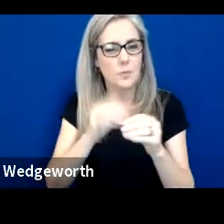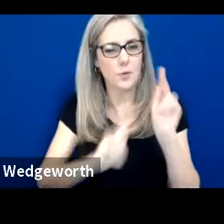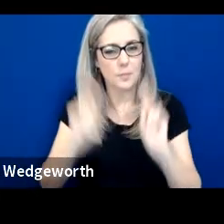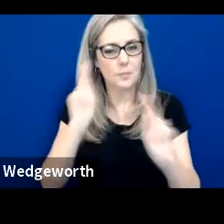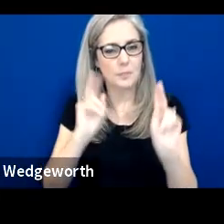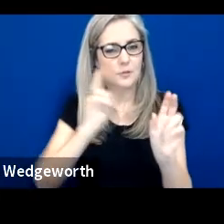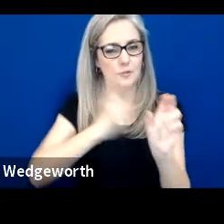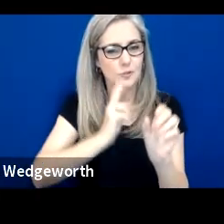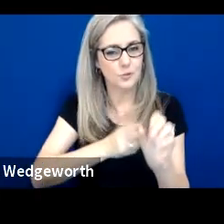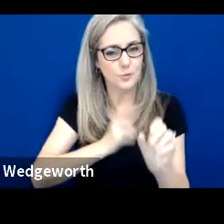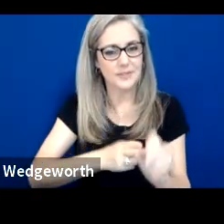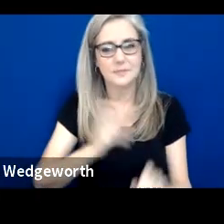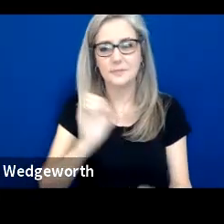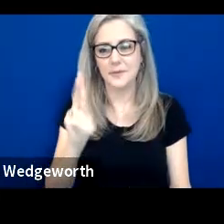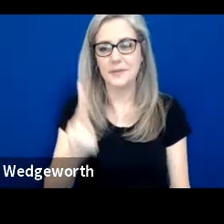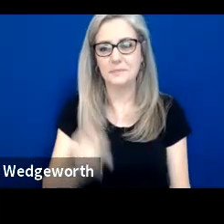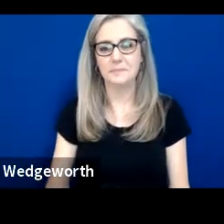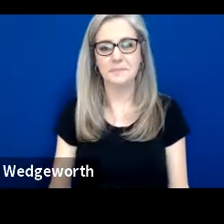jump on.